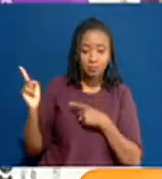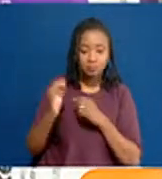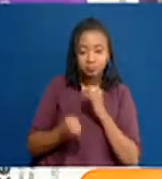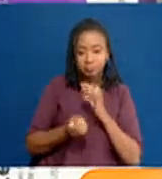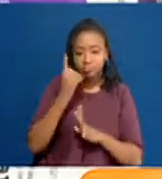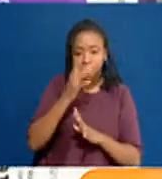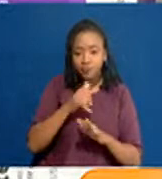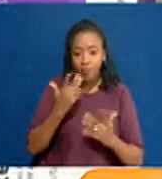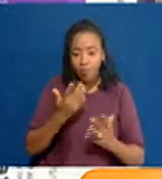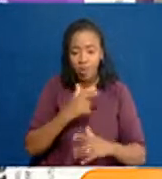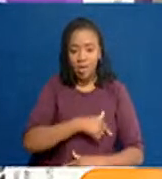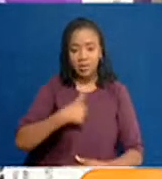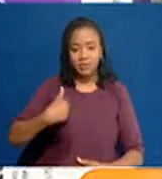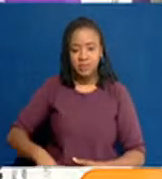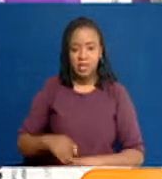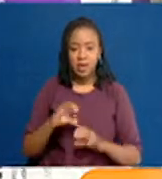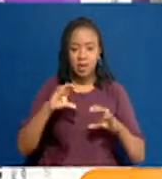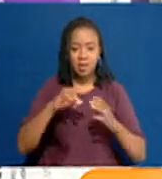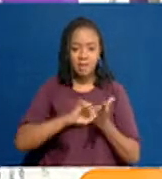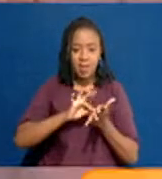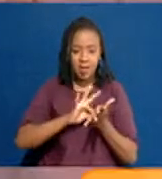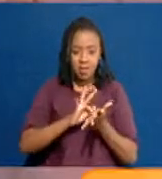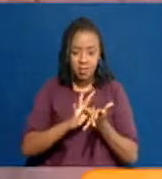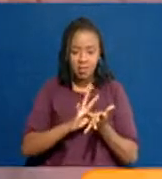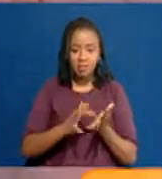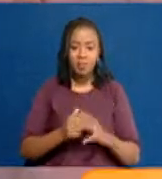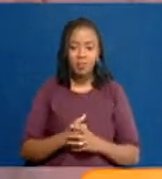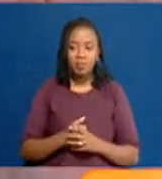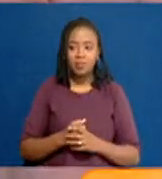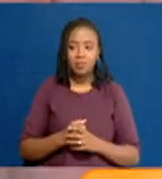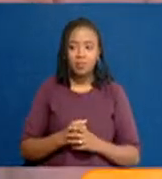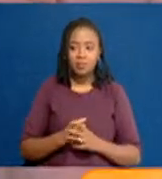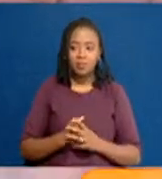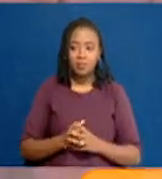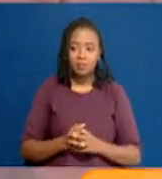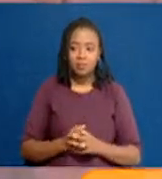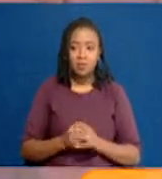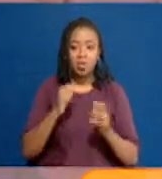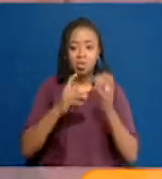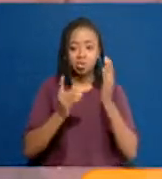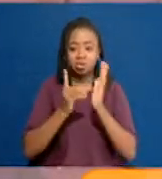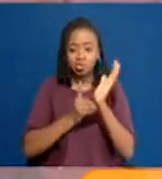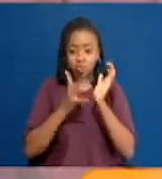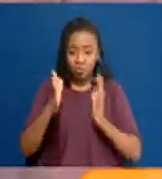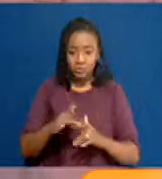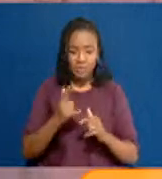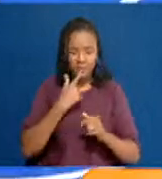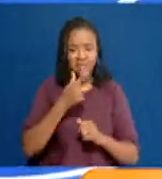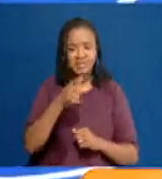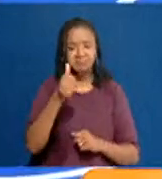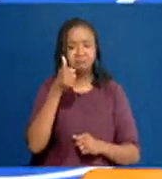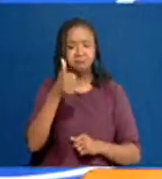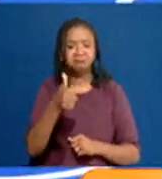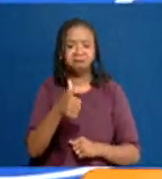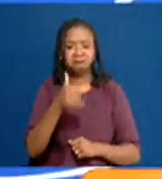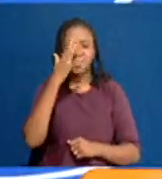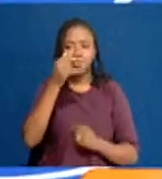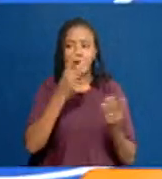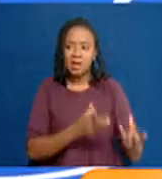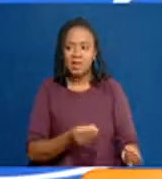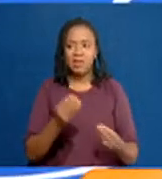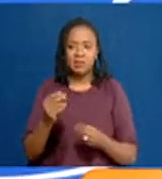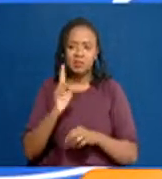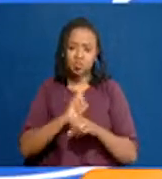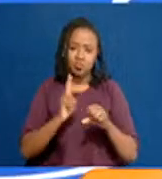Pharma, has been lauded by doctors and researchers in the field of malaria due to its ease of use compared to the current